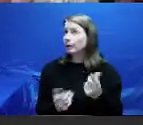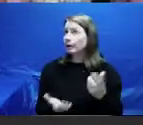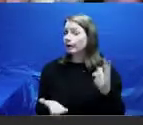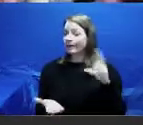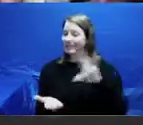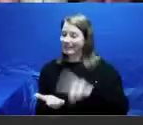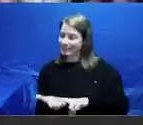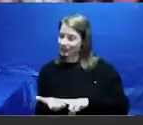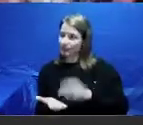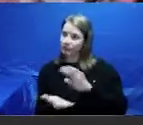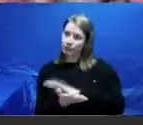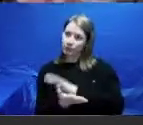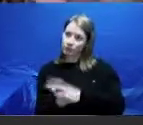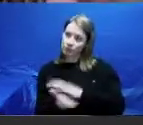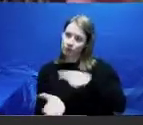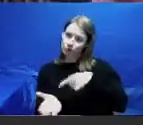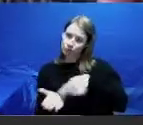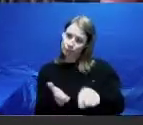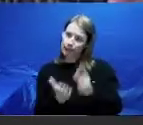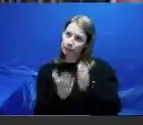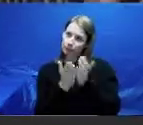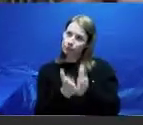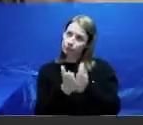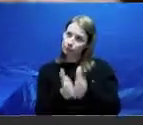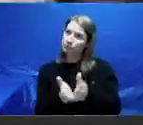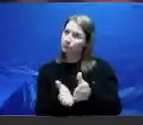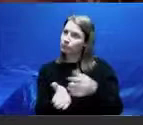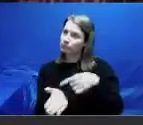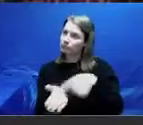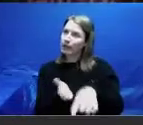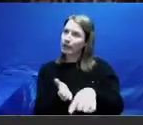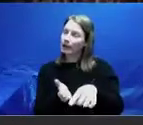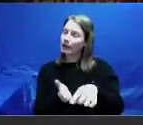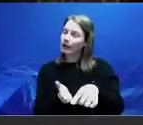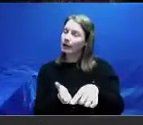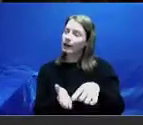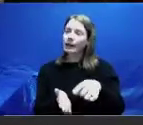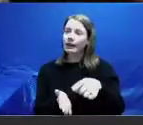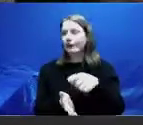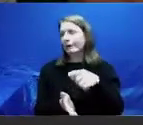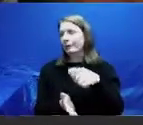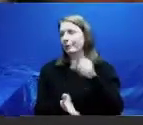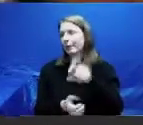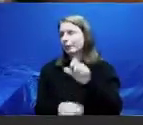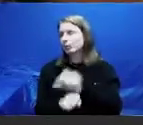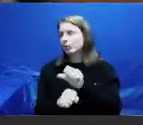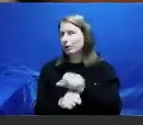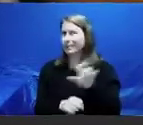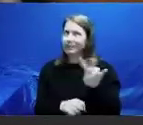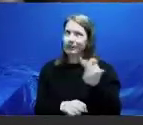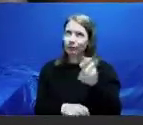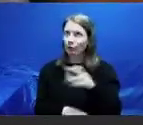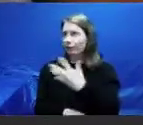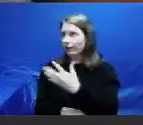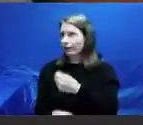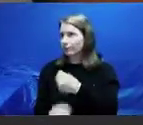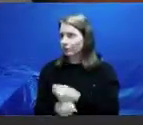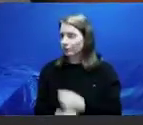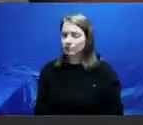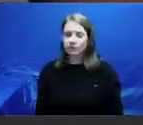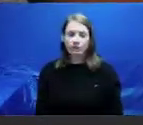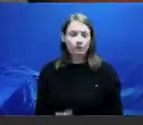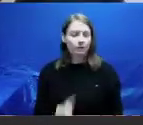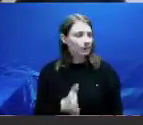or 5 years. Okay. Like kind of like Lauren said, because like they have to do something or else they like won't